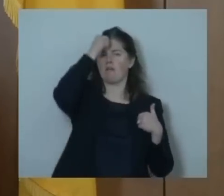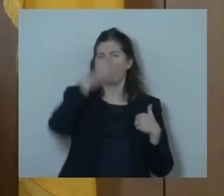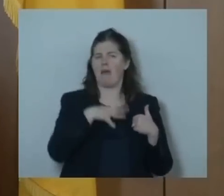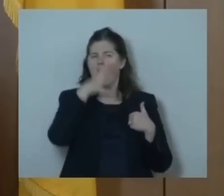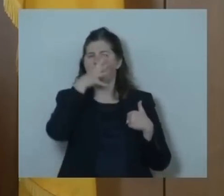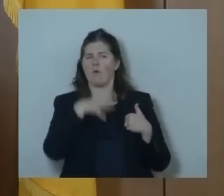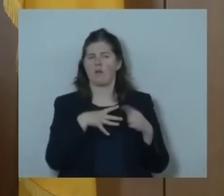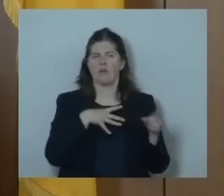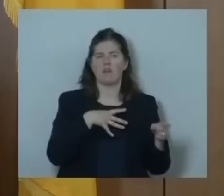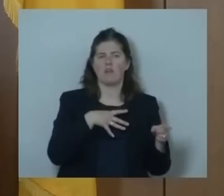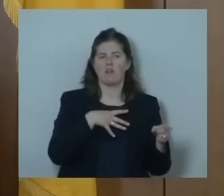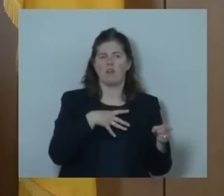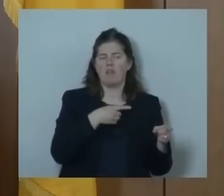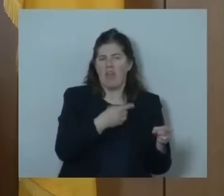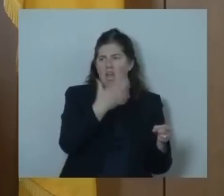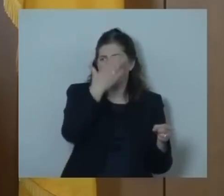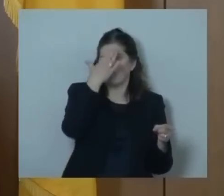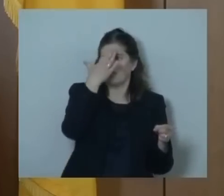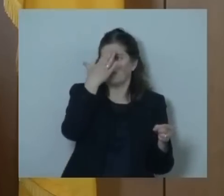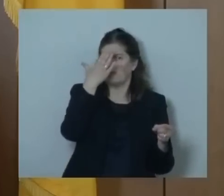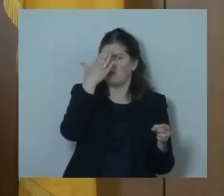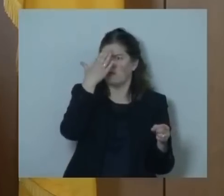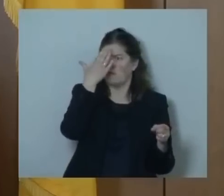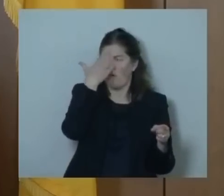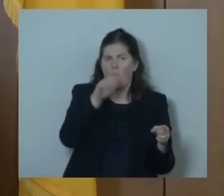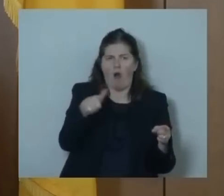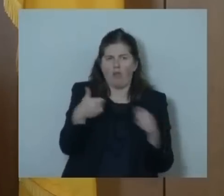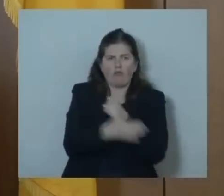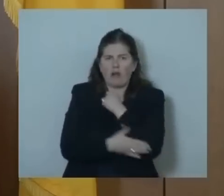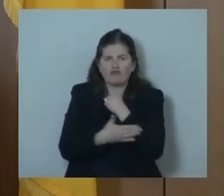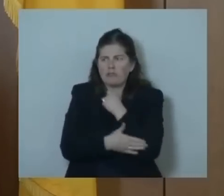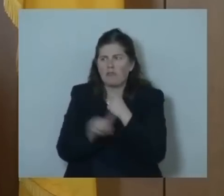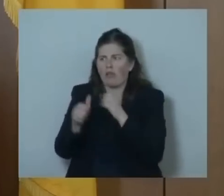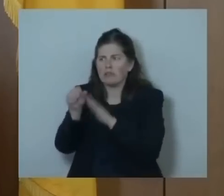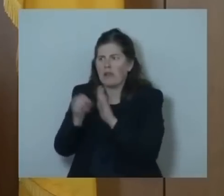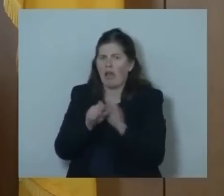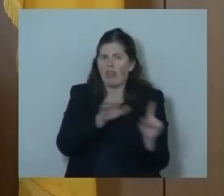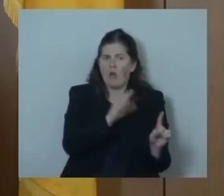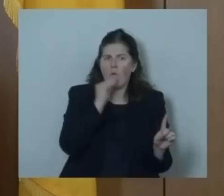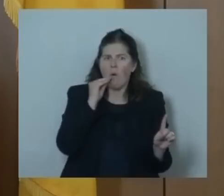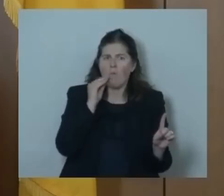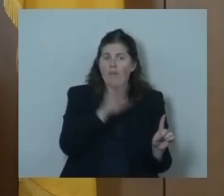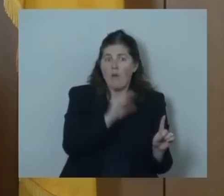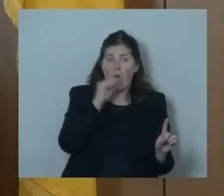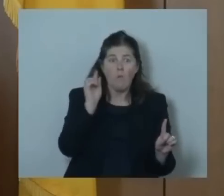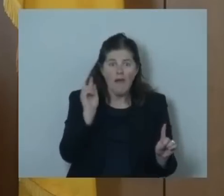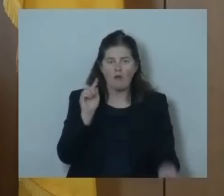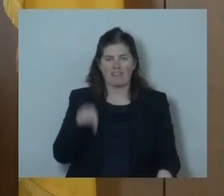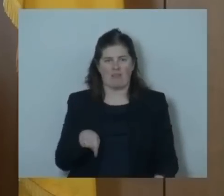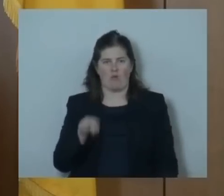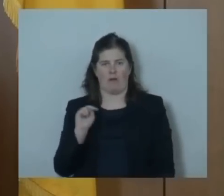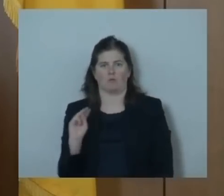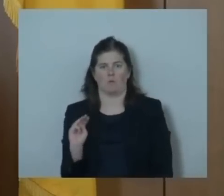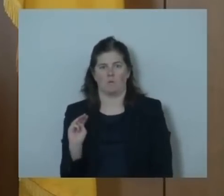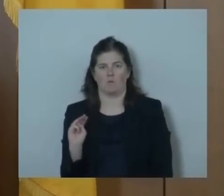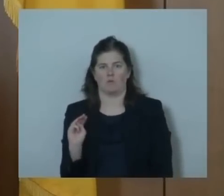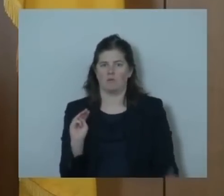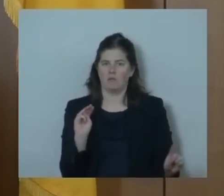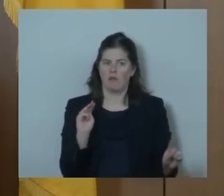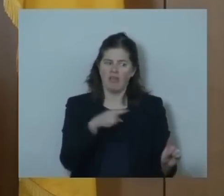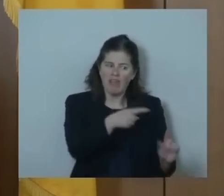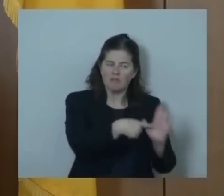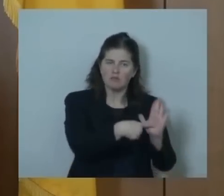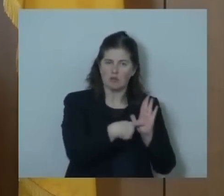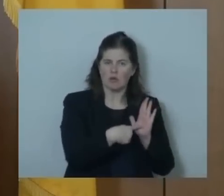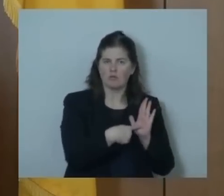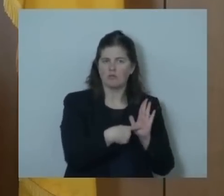other country, many of them know no other state as their home, and have demonstrated, I